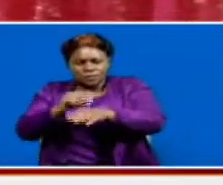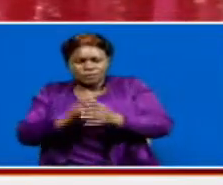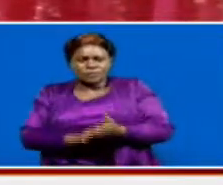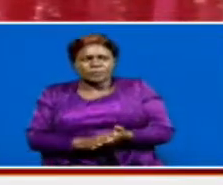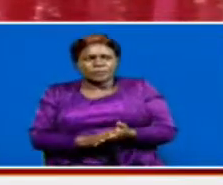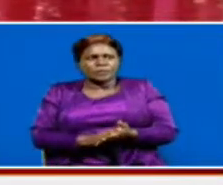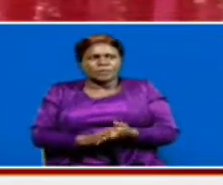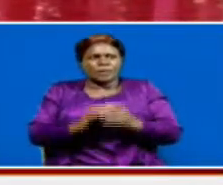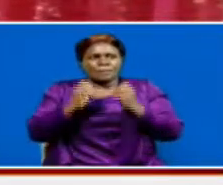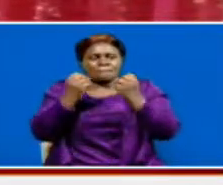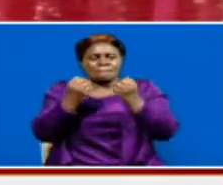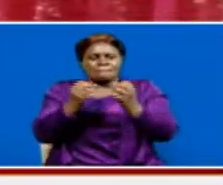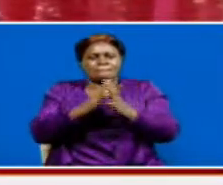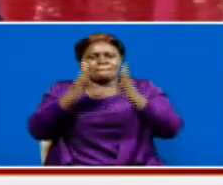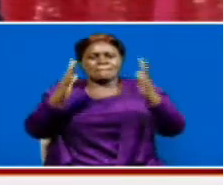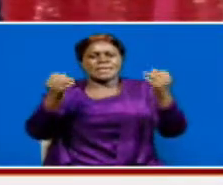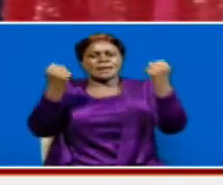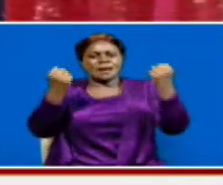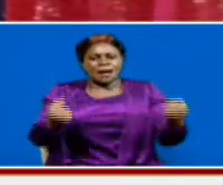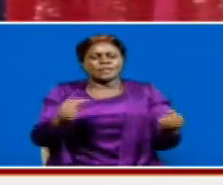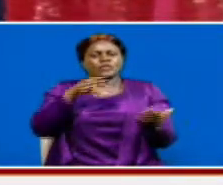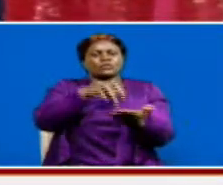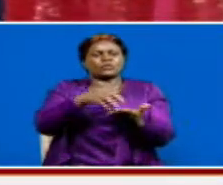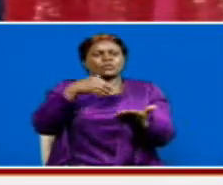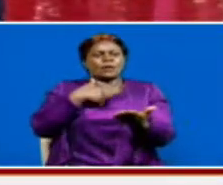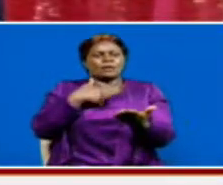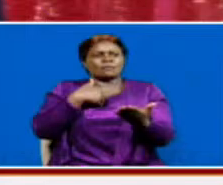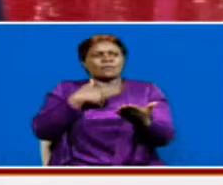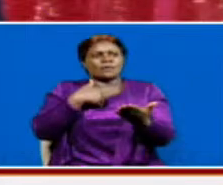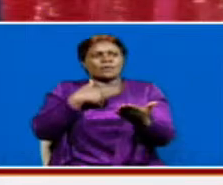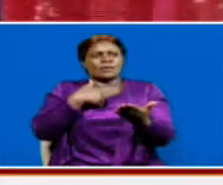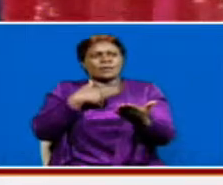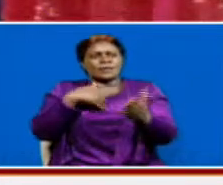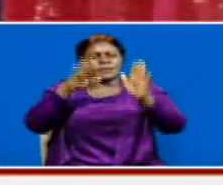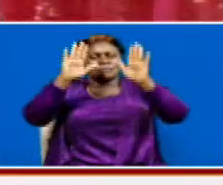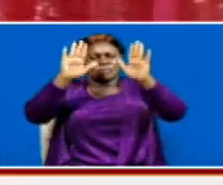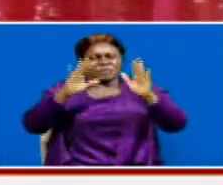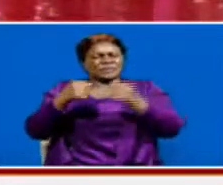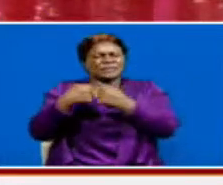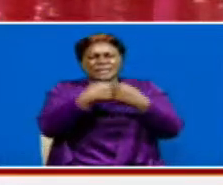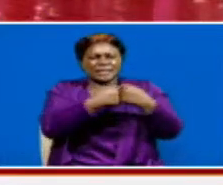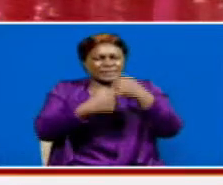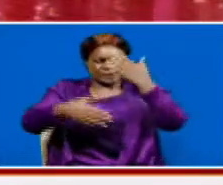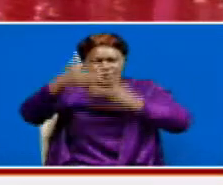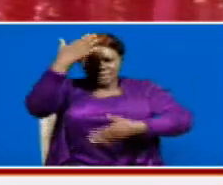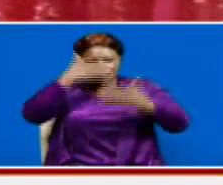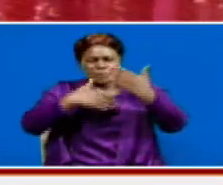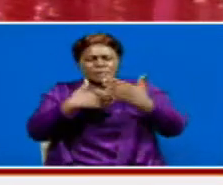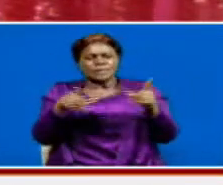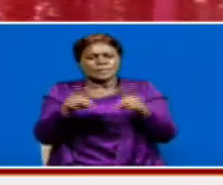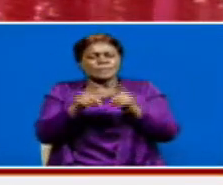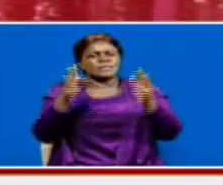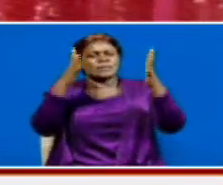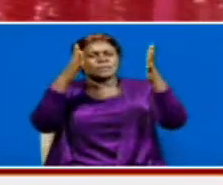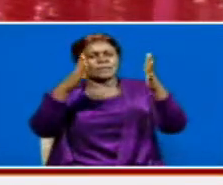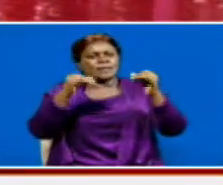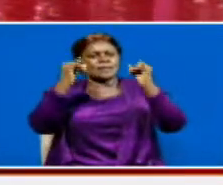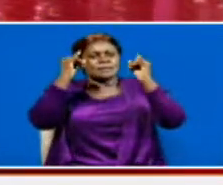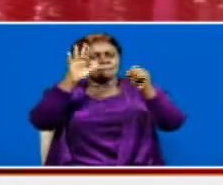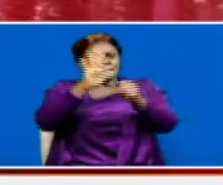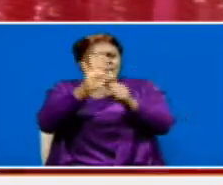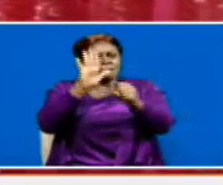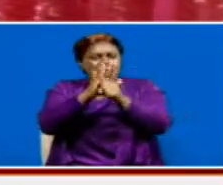We navigated through major difficulties, faced significant challenges, and celebrated